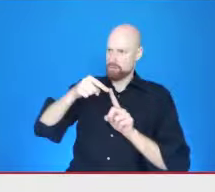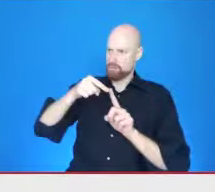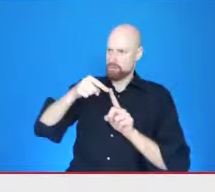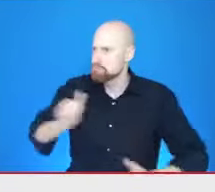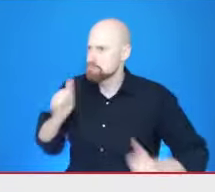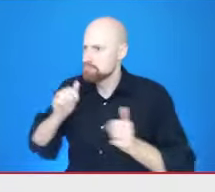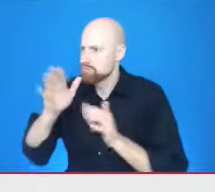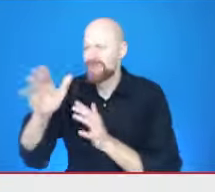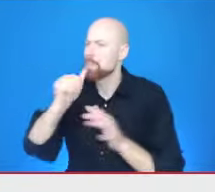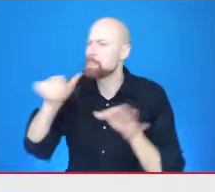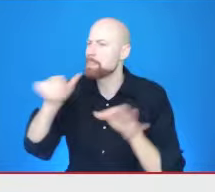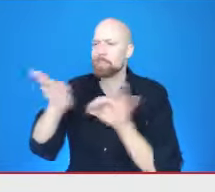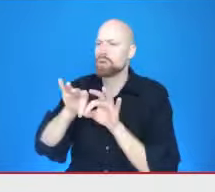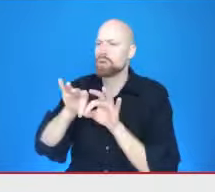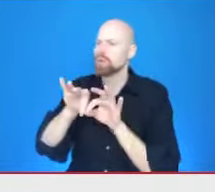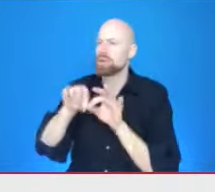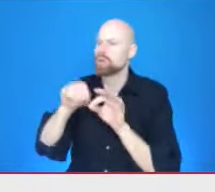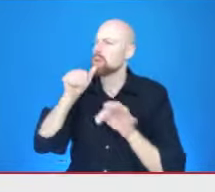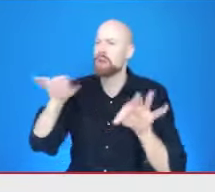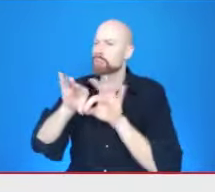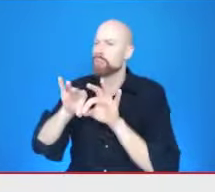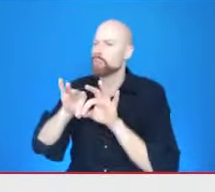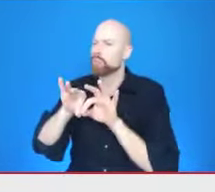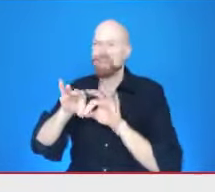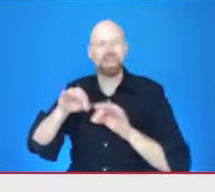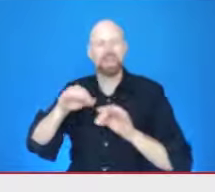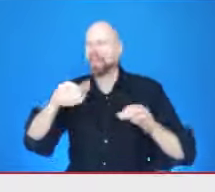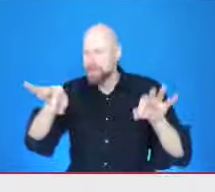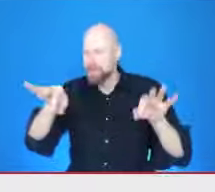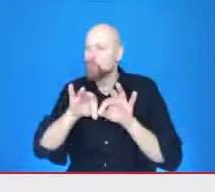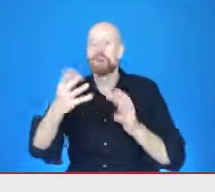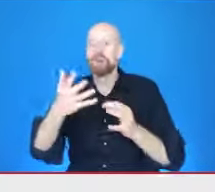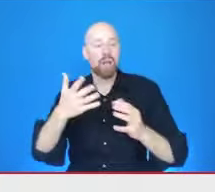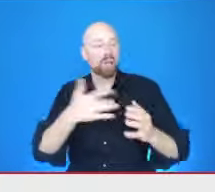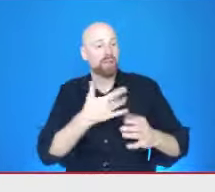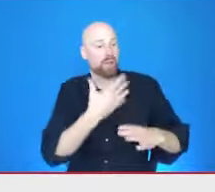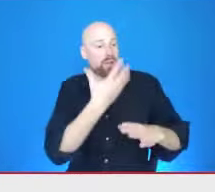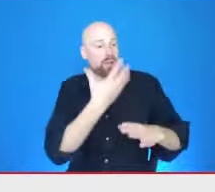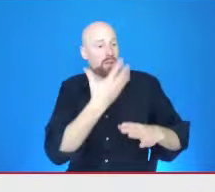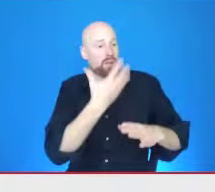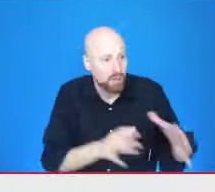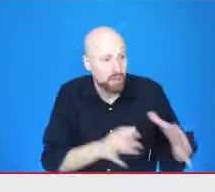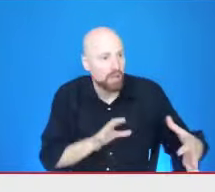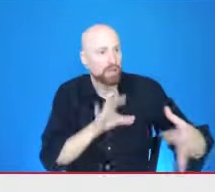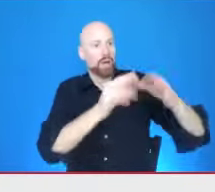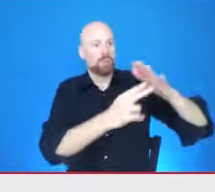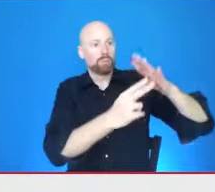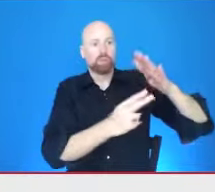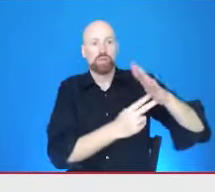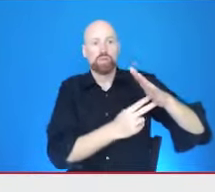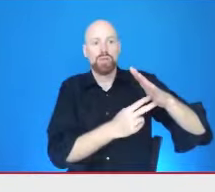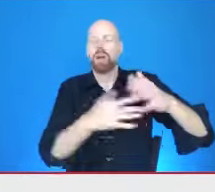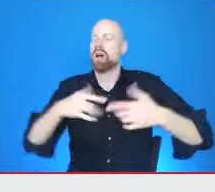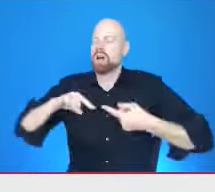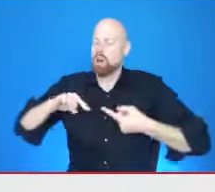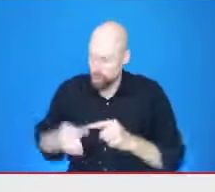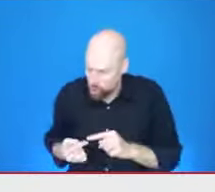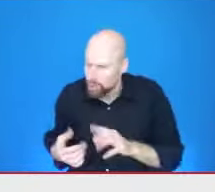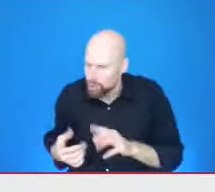intertwined with loss and learning. And now if I ever come across people who feel that life has left them so broken that they are birds without wings, I tell